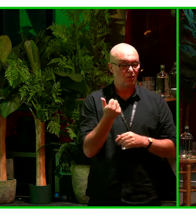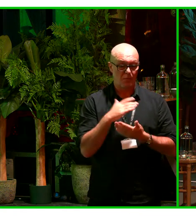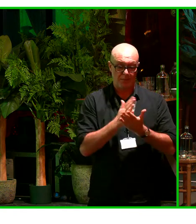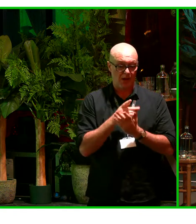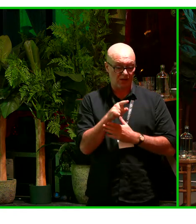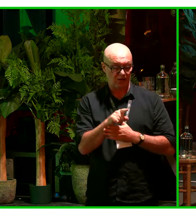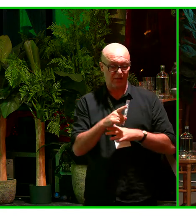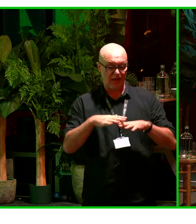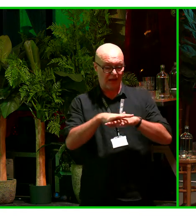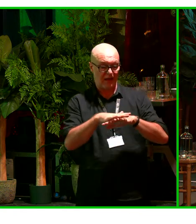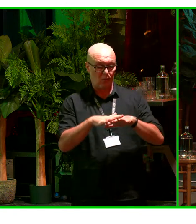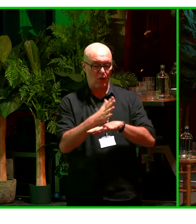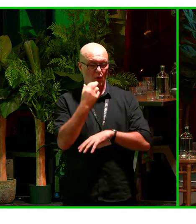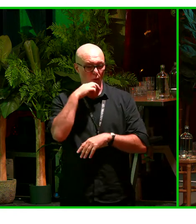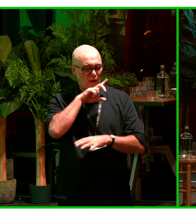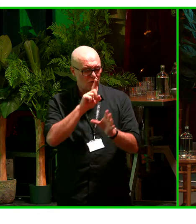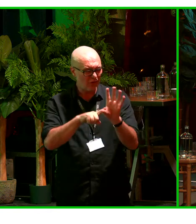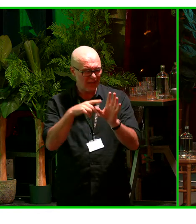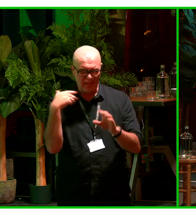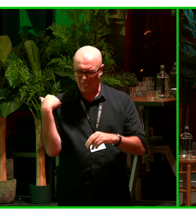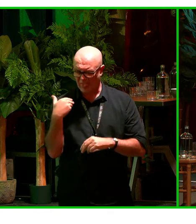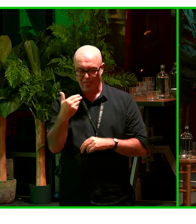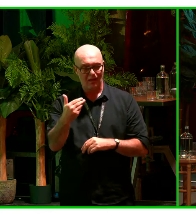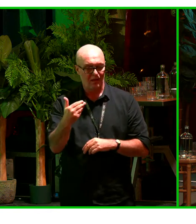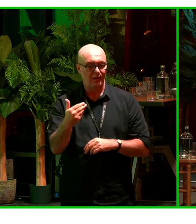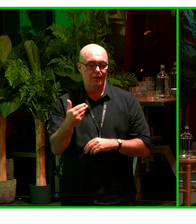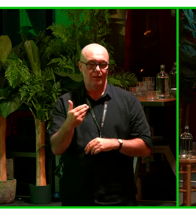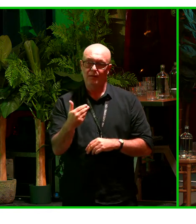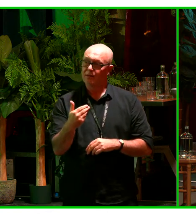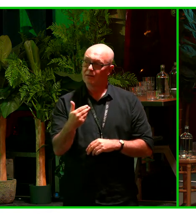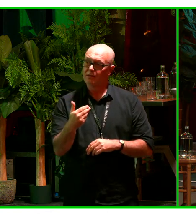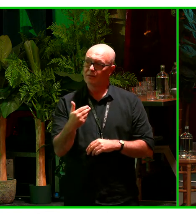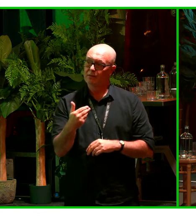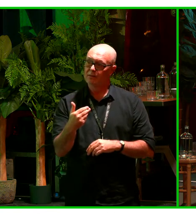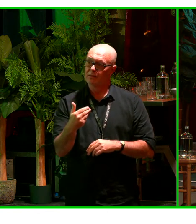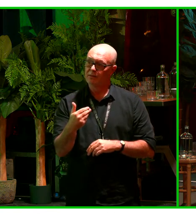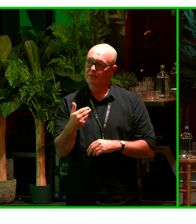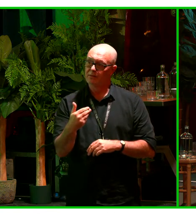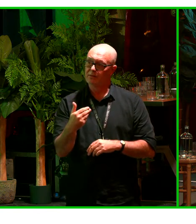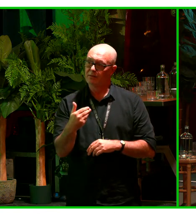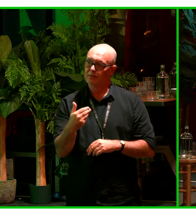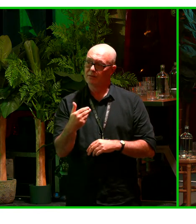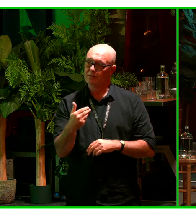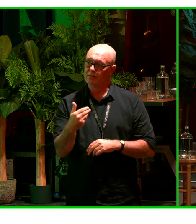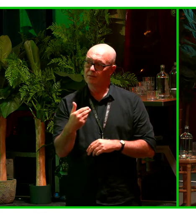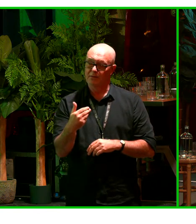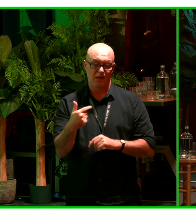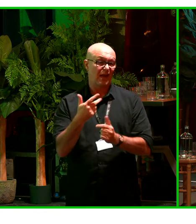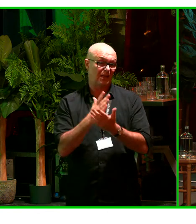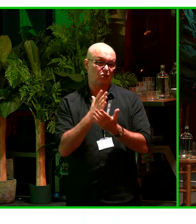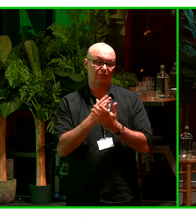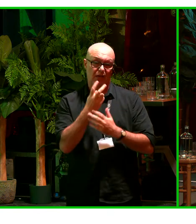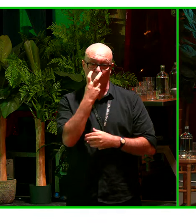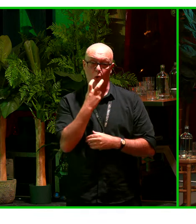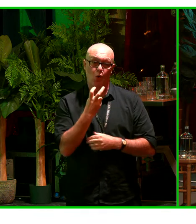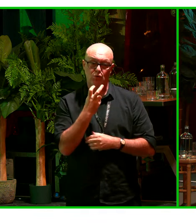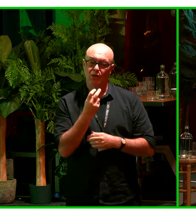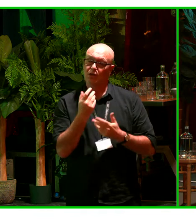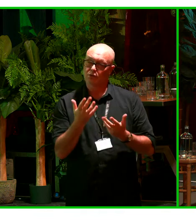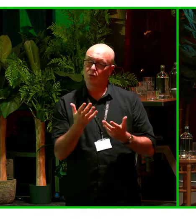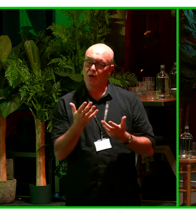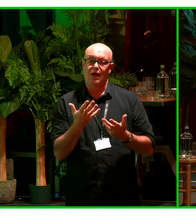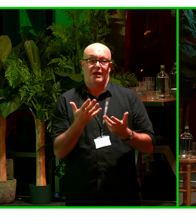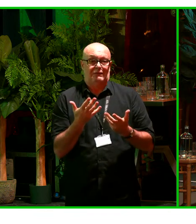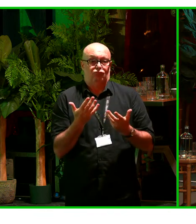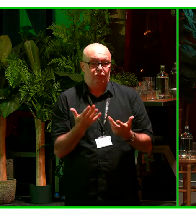but the majority of it was built before we were privatised back in 1990. So it's an old network. And what we're trying to